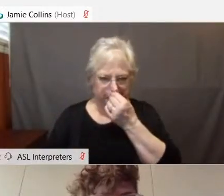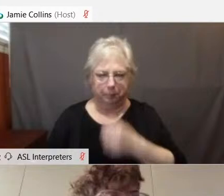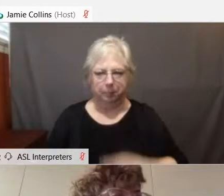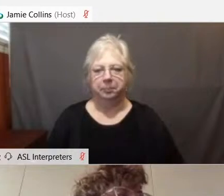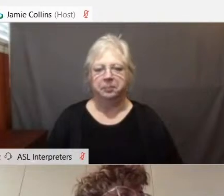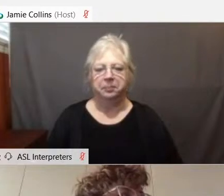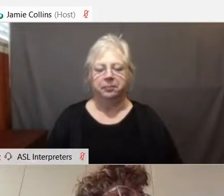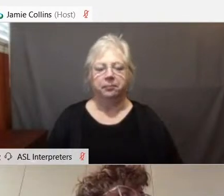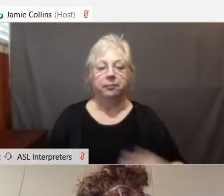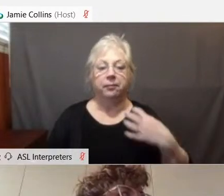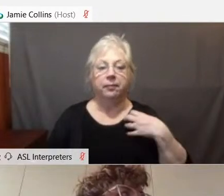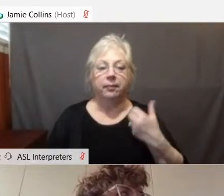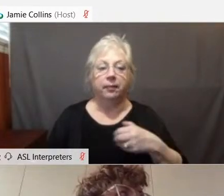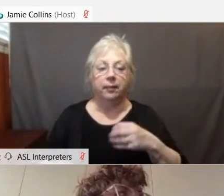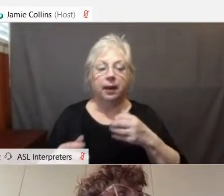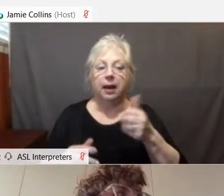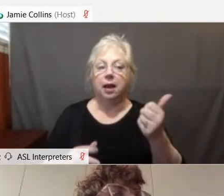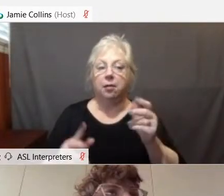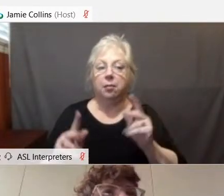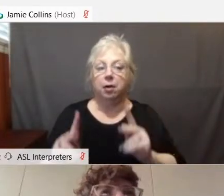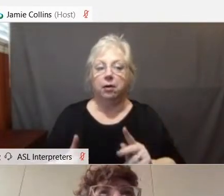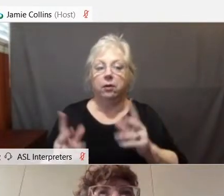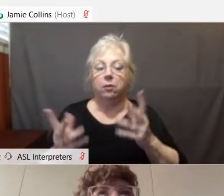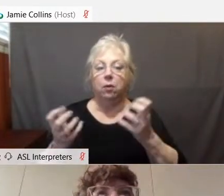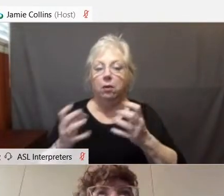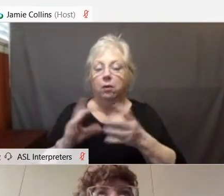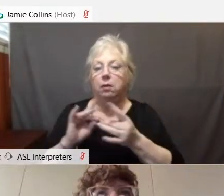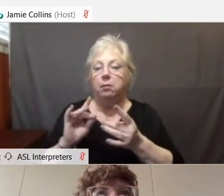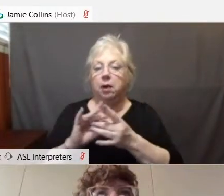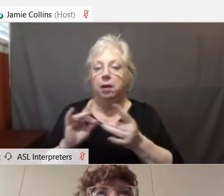Is there anyone else that would like to speak?